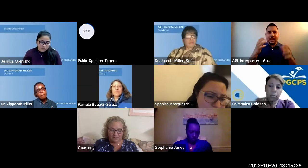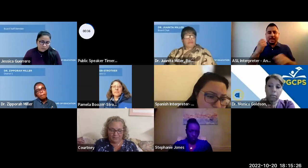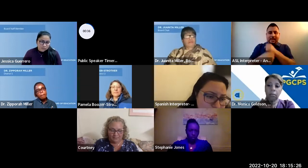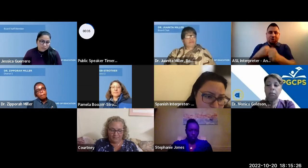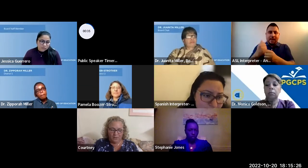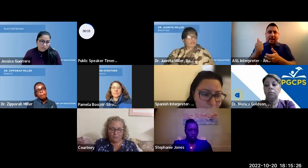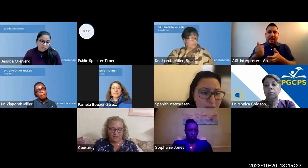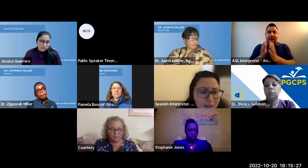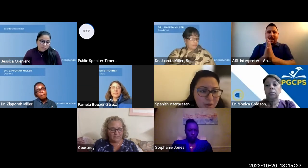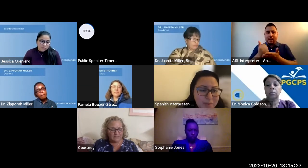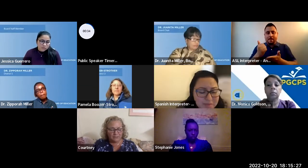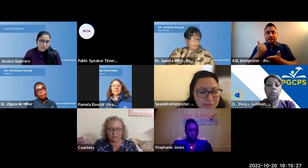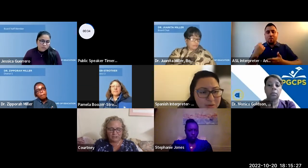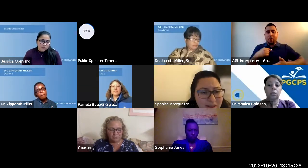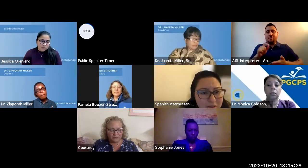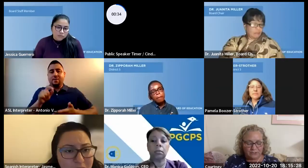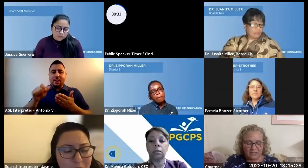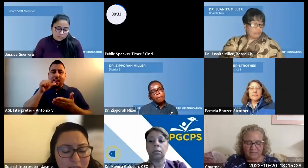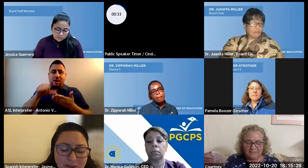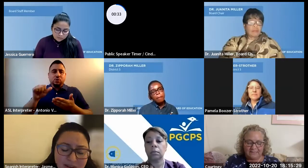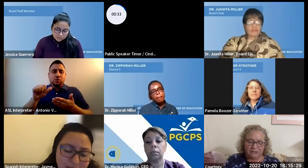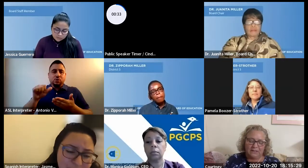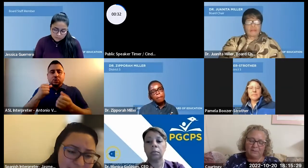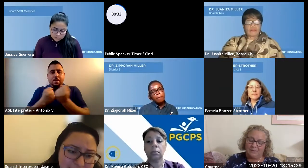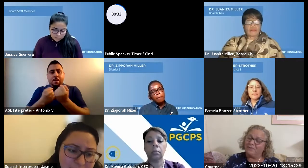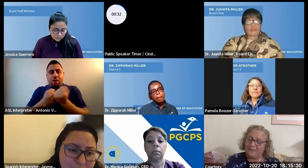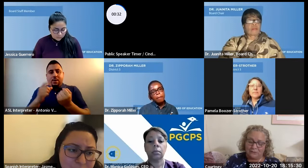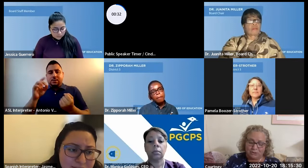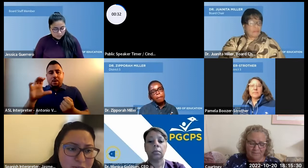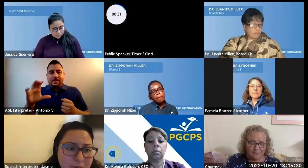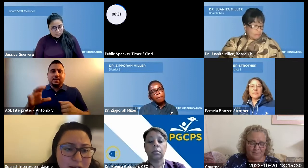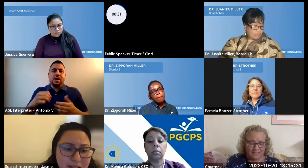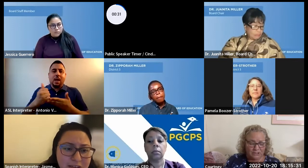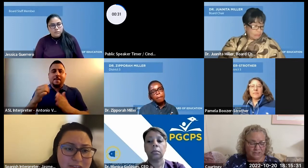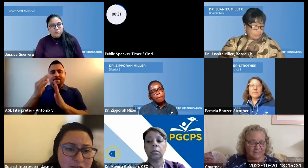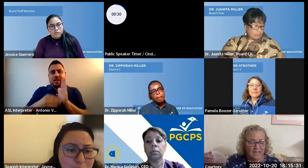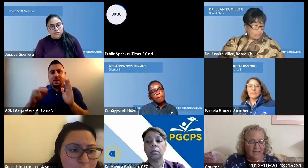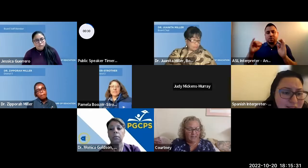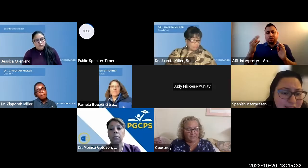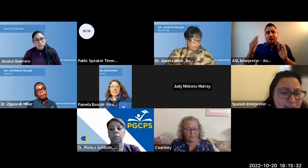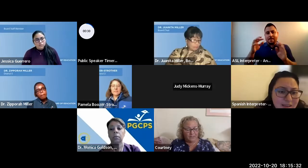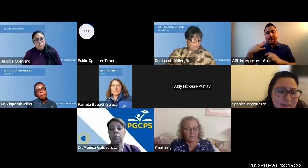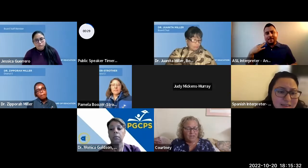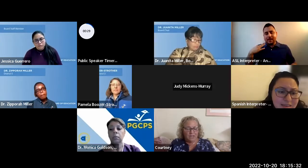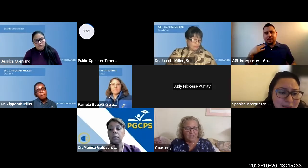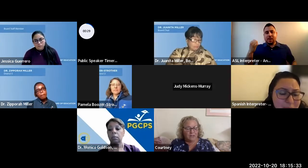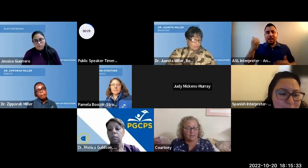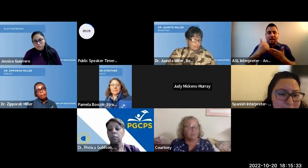to help them. We have written letters to support their documentation, help them fill out job applications, help